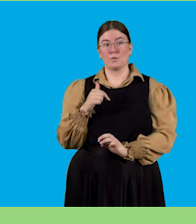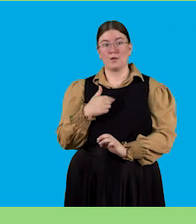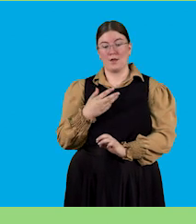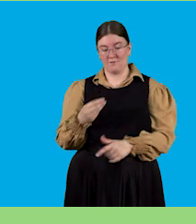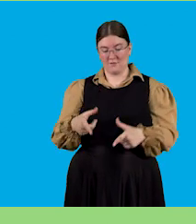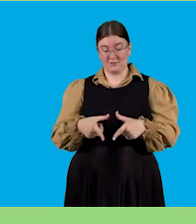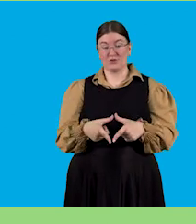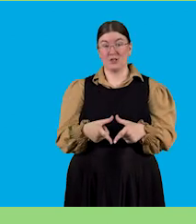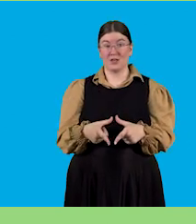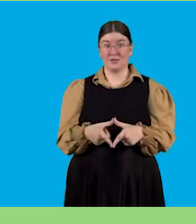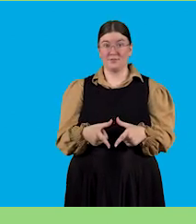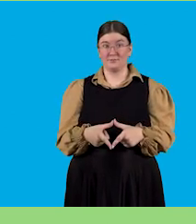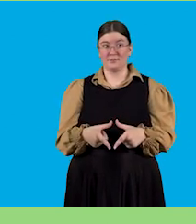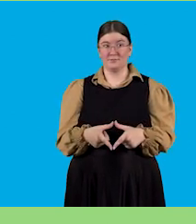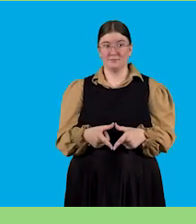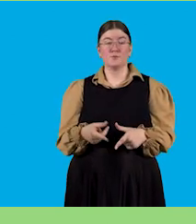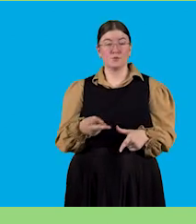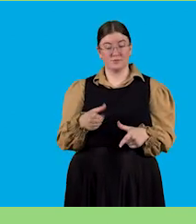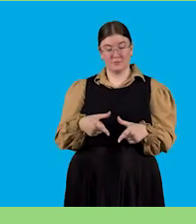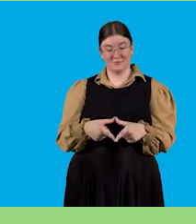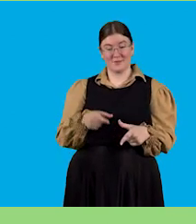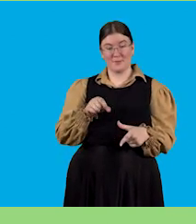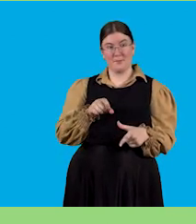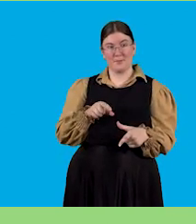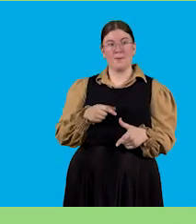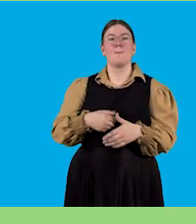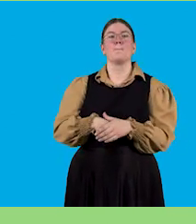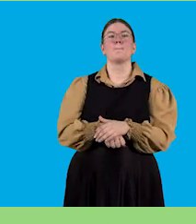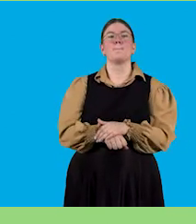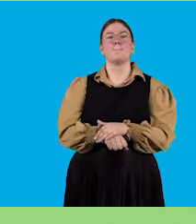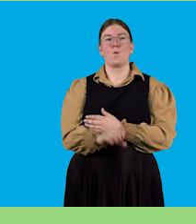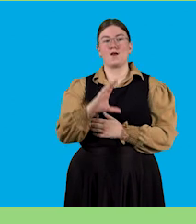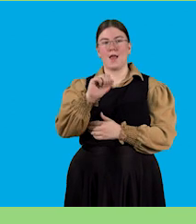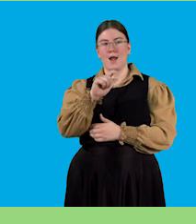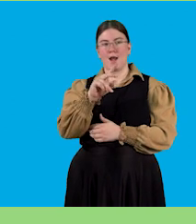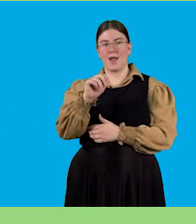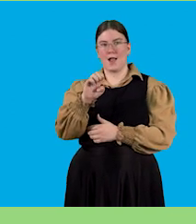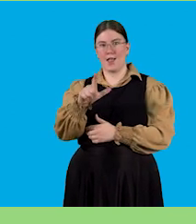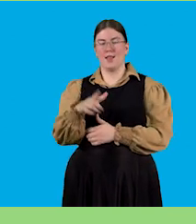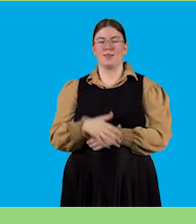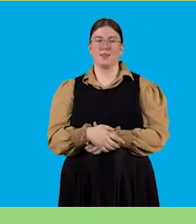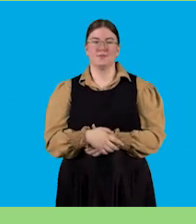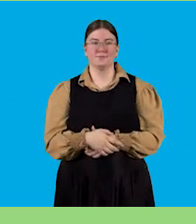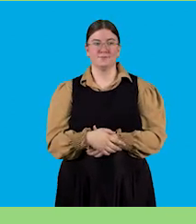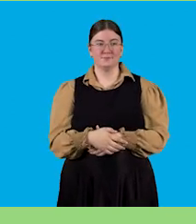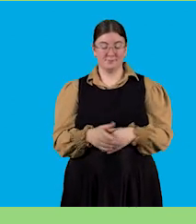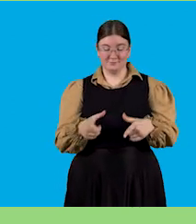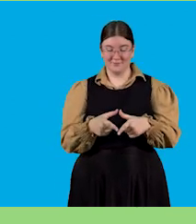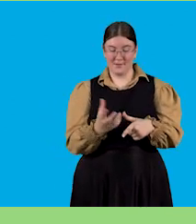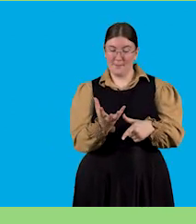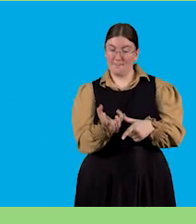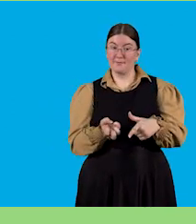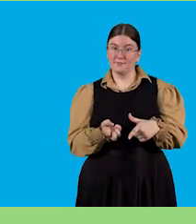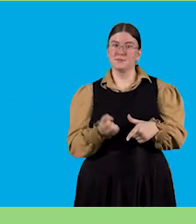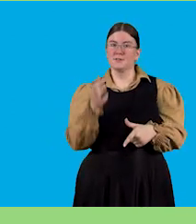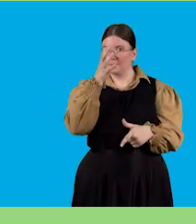Okay, we have the vagina, also known as the birth canal. It receives the